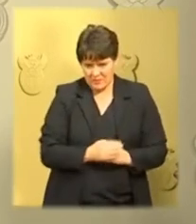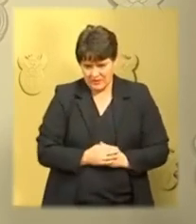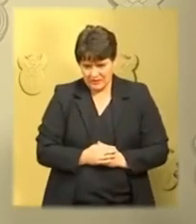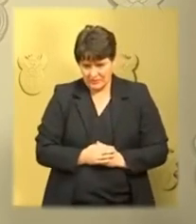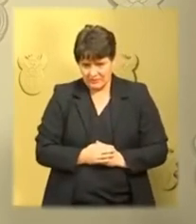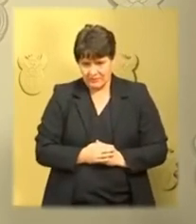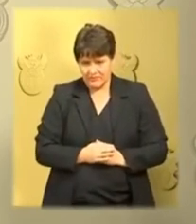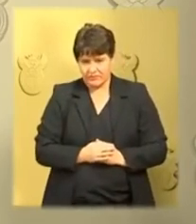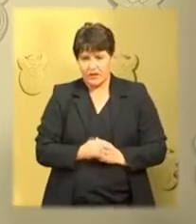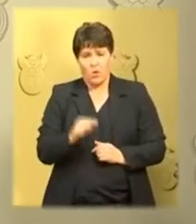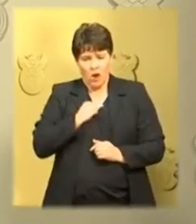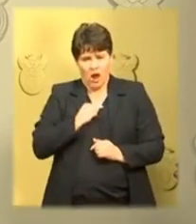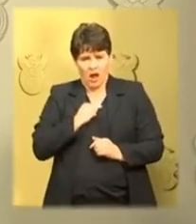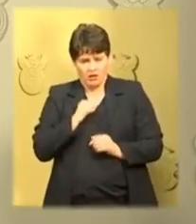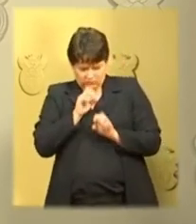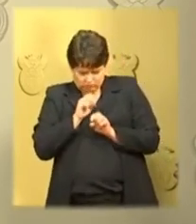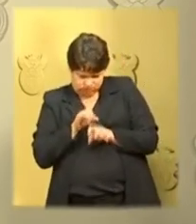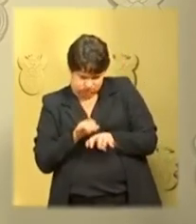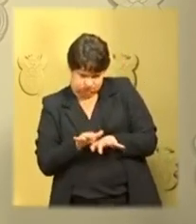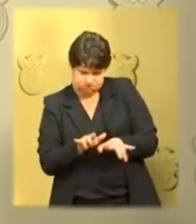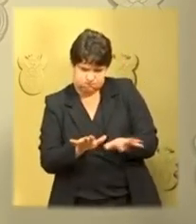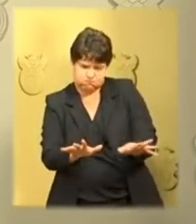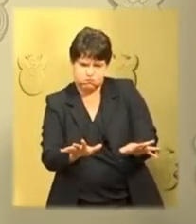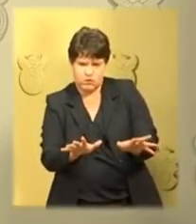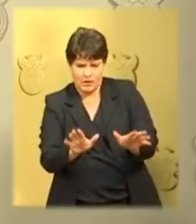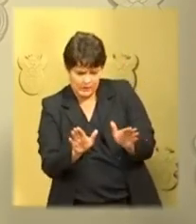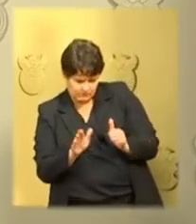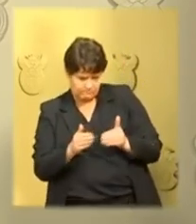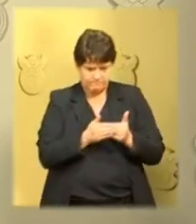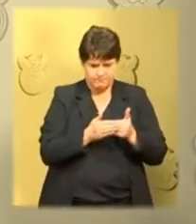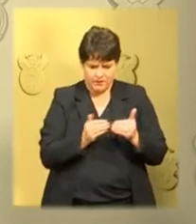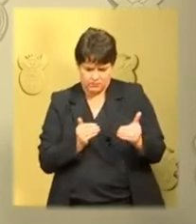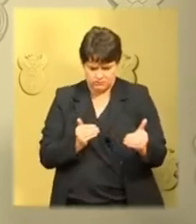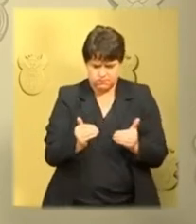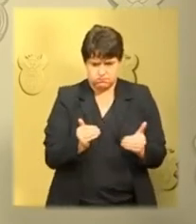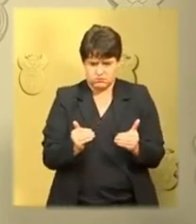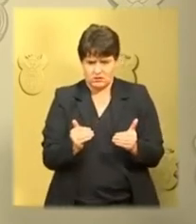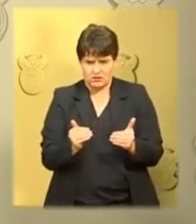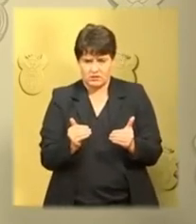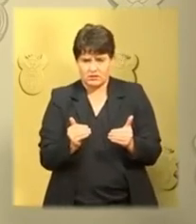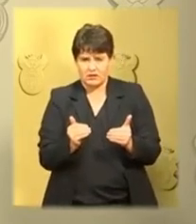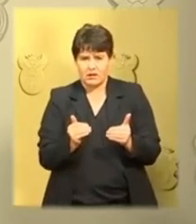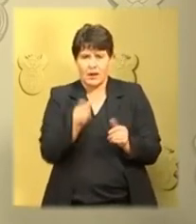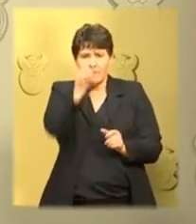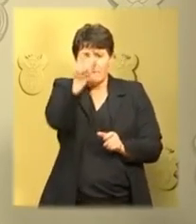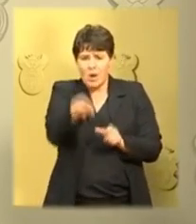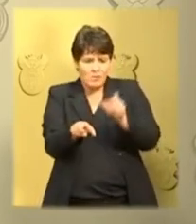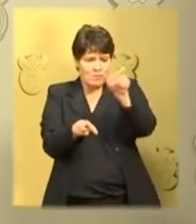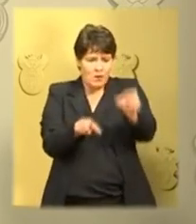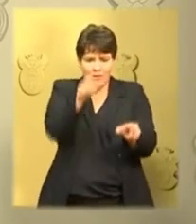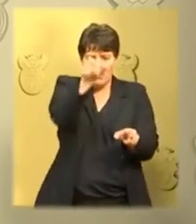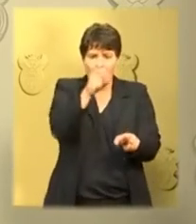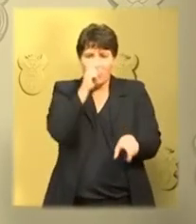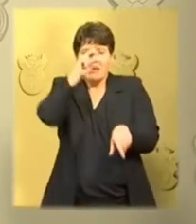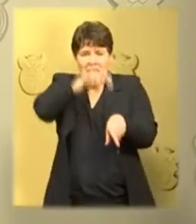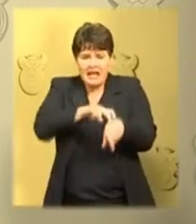in infections and an uncontrollable increase in the number of people needing medical care.